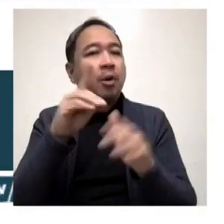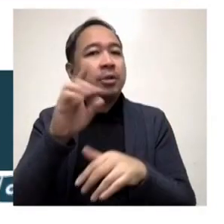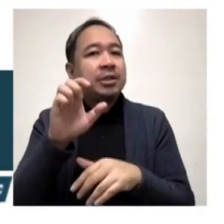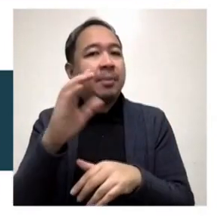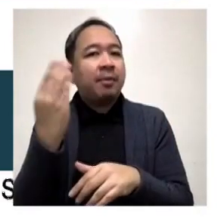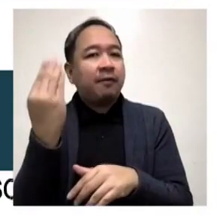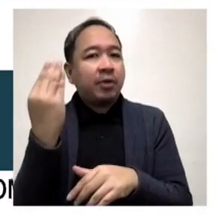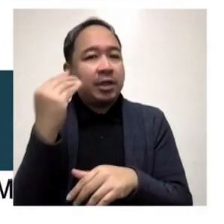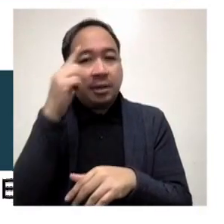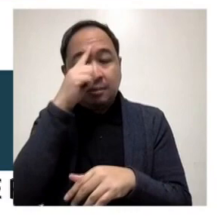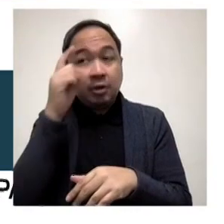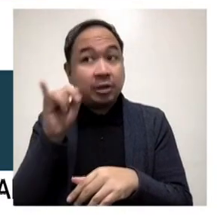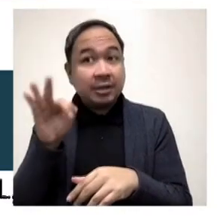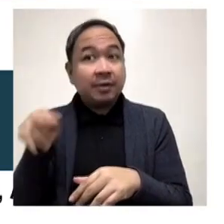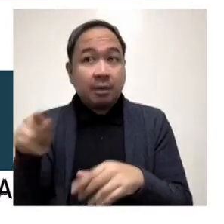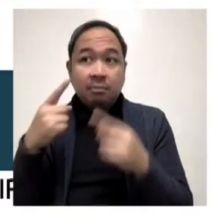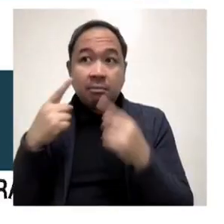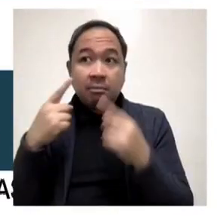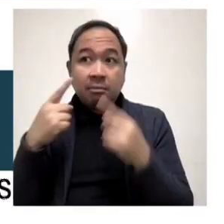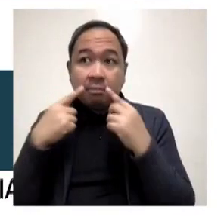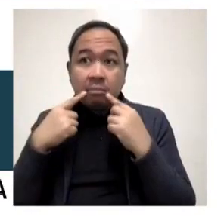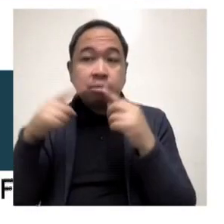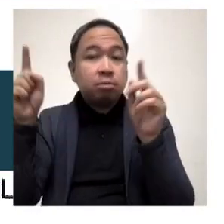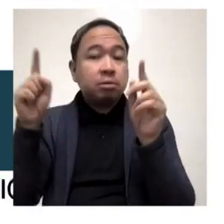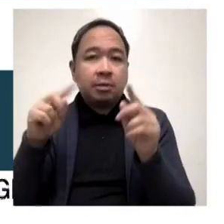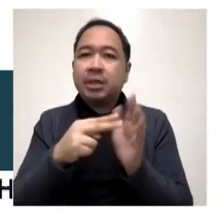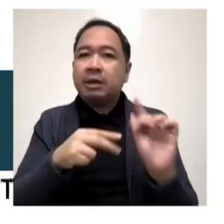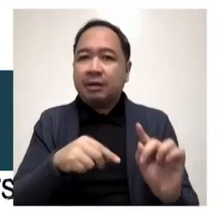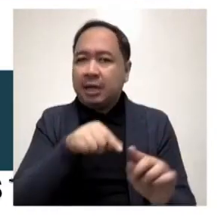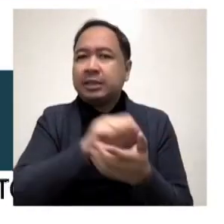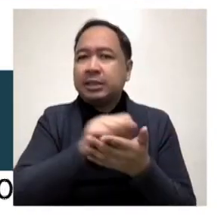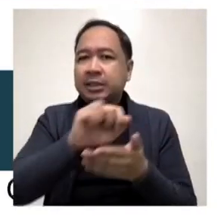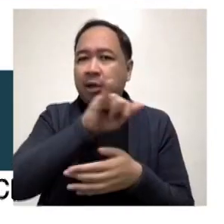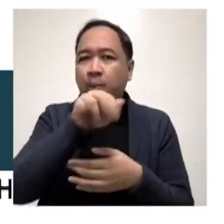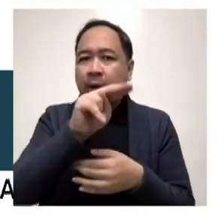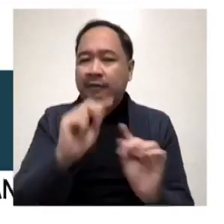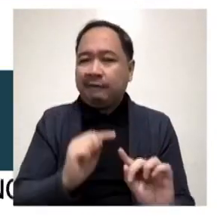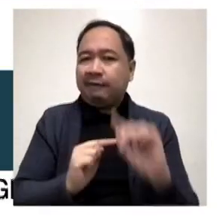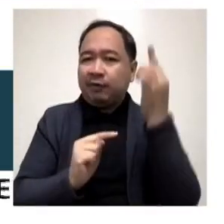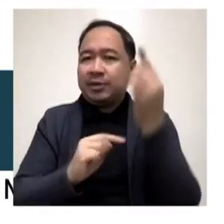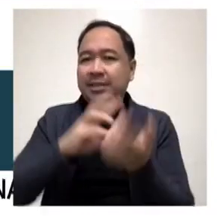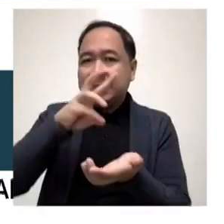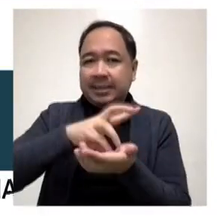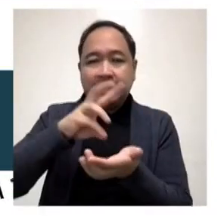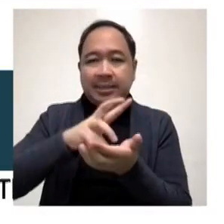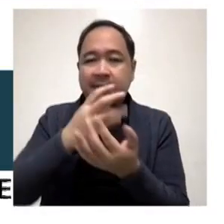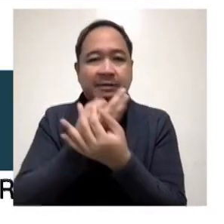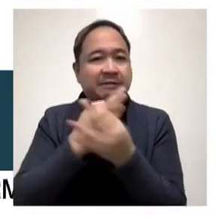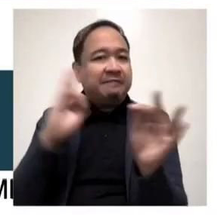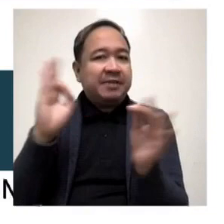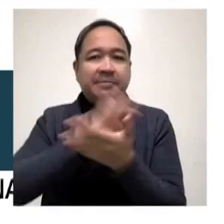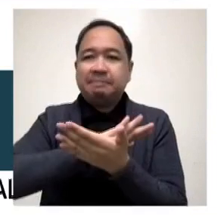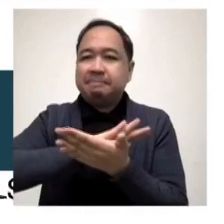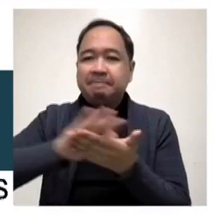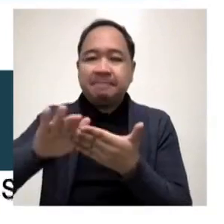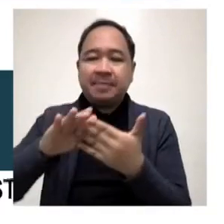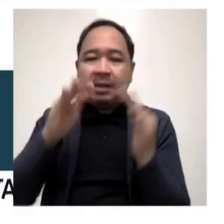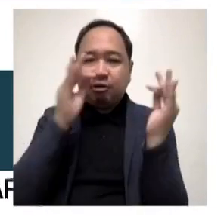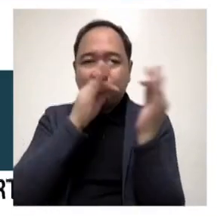able to do this, we will be the first city in Metro Manila to be declared drug-free or drug-cleared.